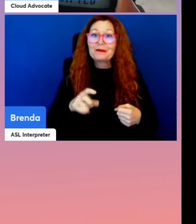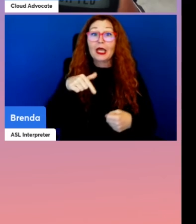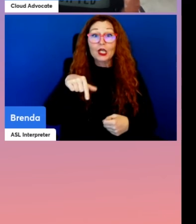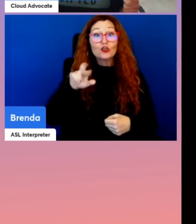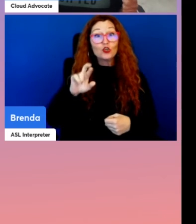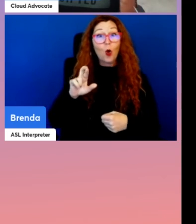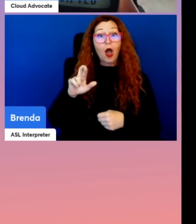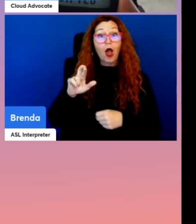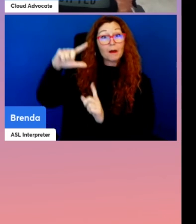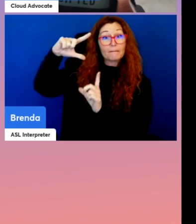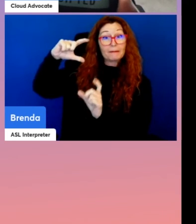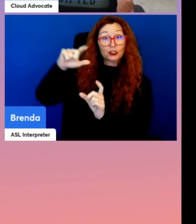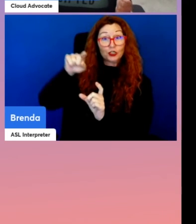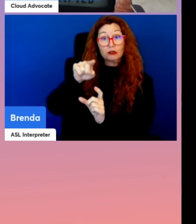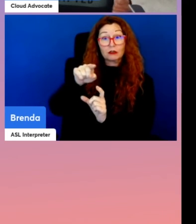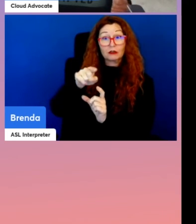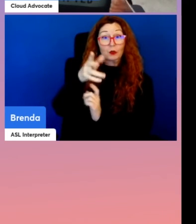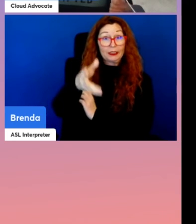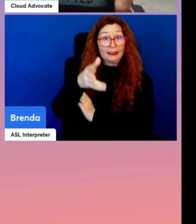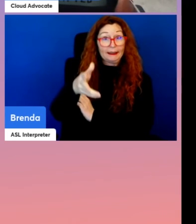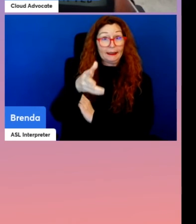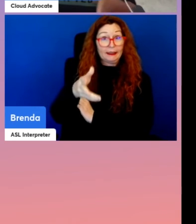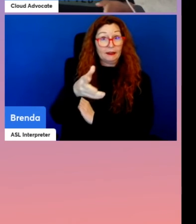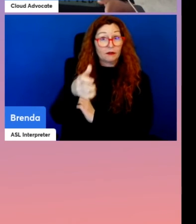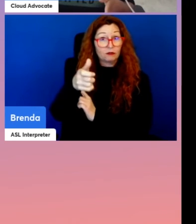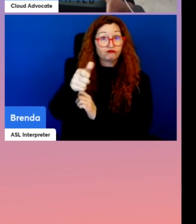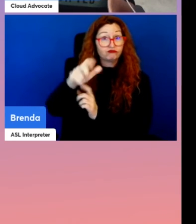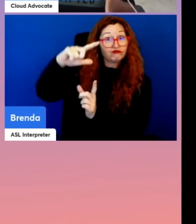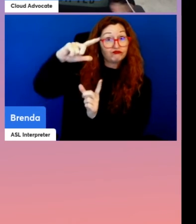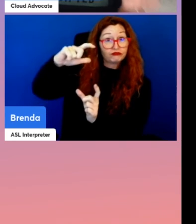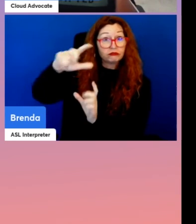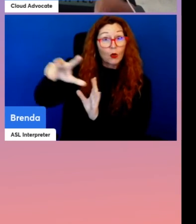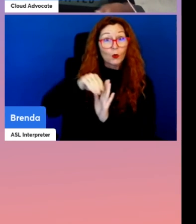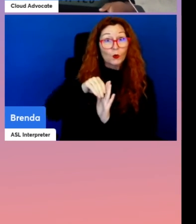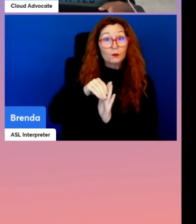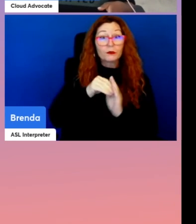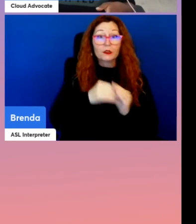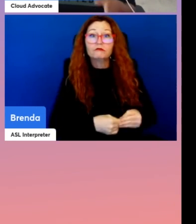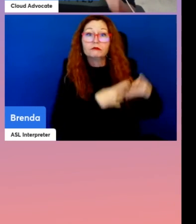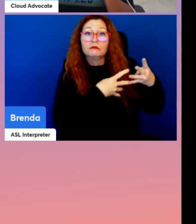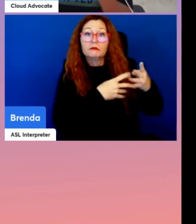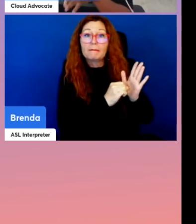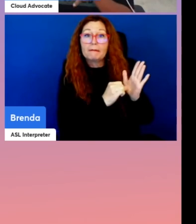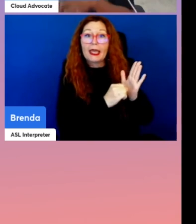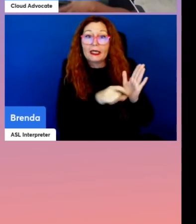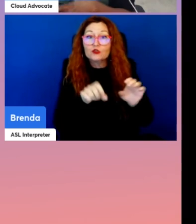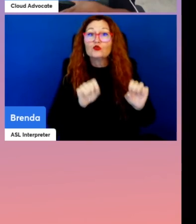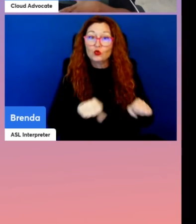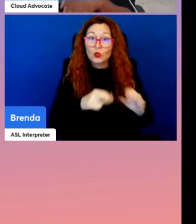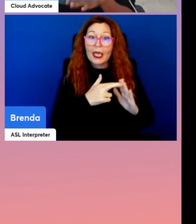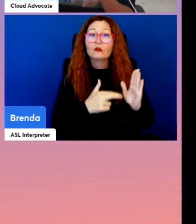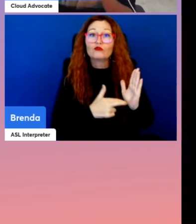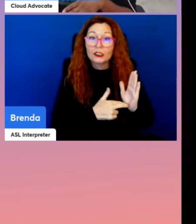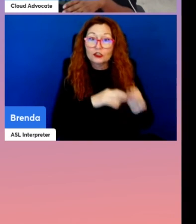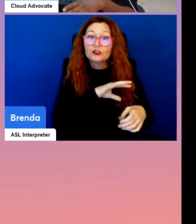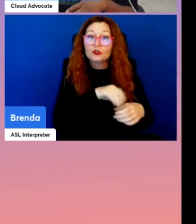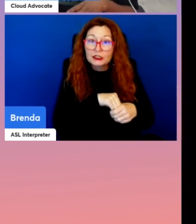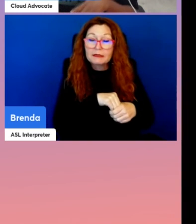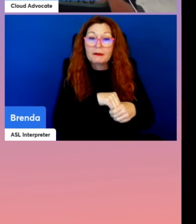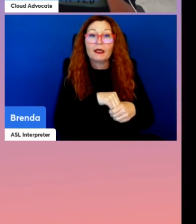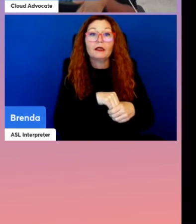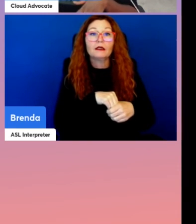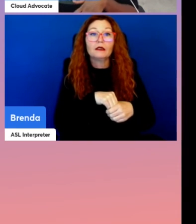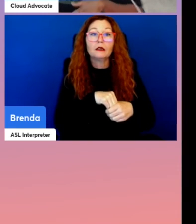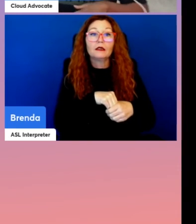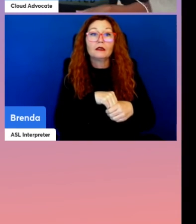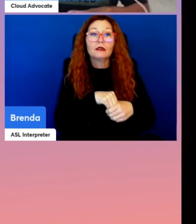when you scan it, it's going to take you to the page where you can actually register to participate when I kick this off